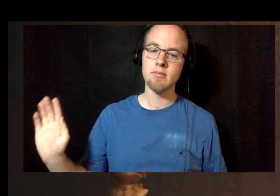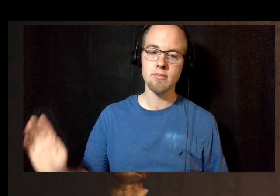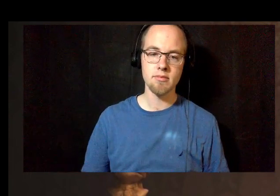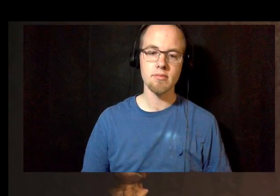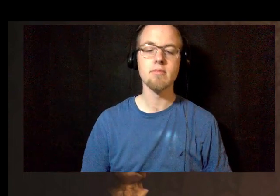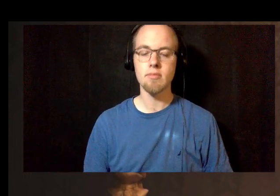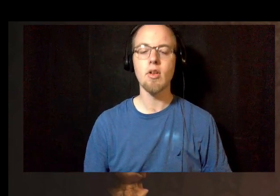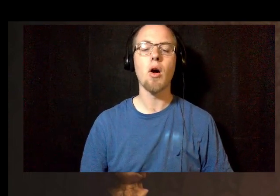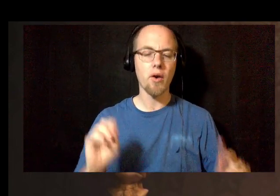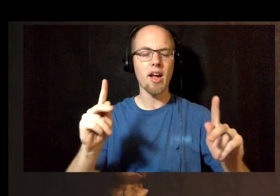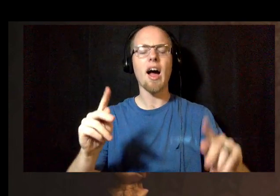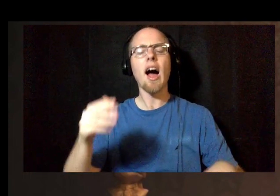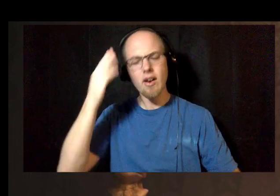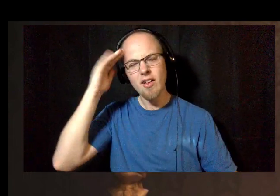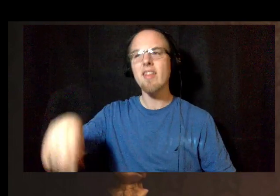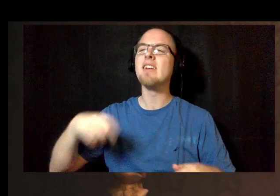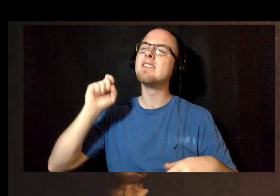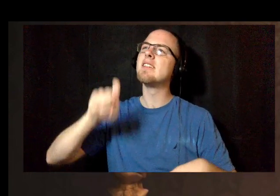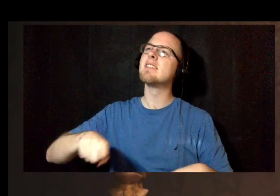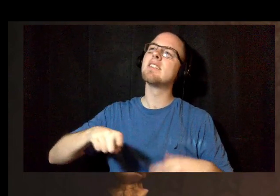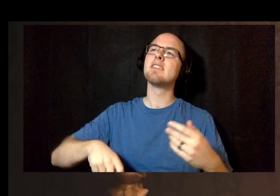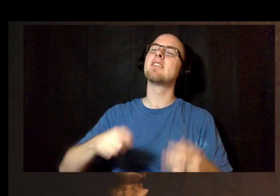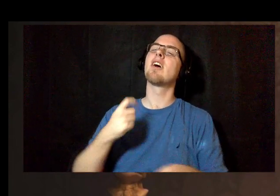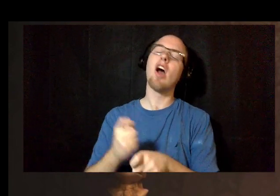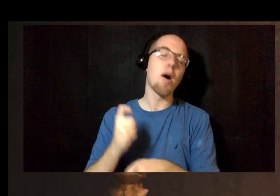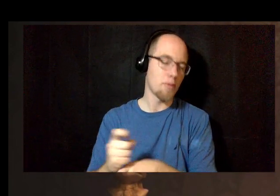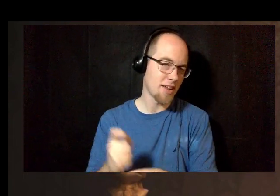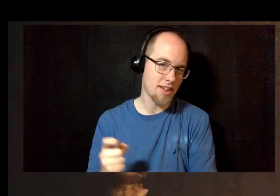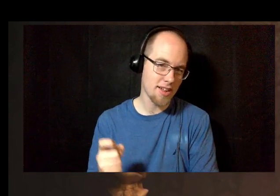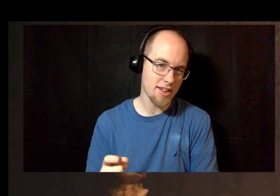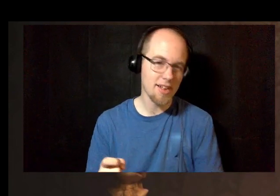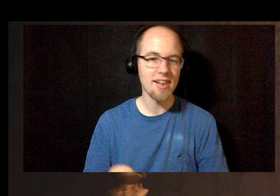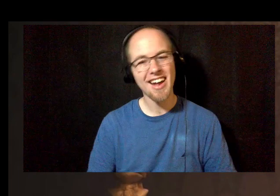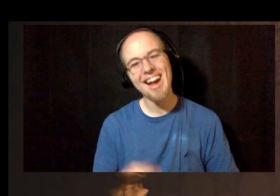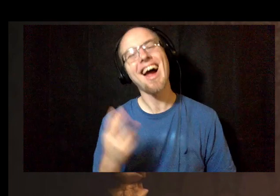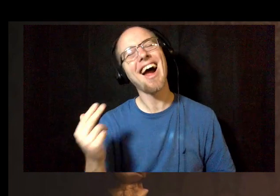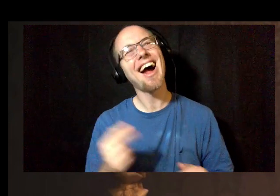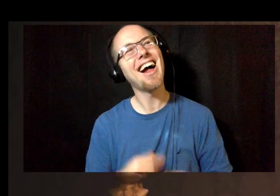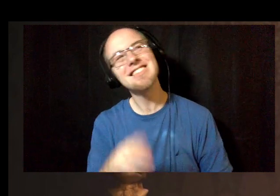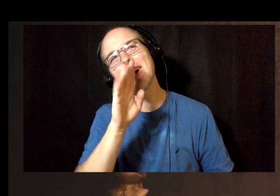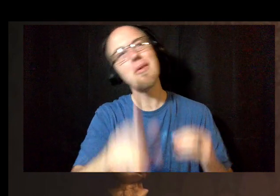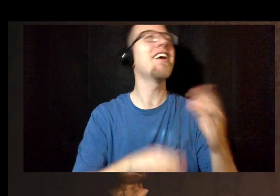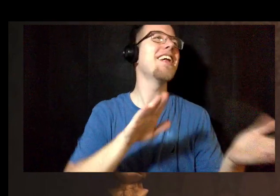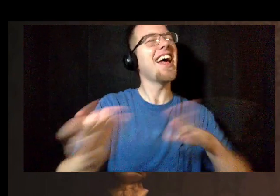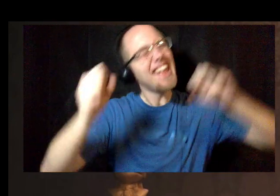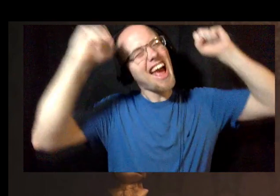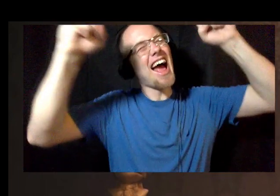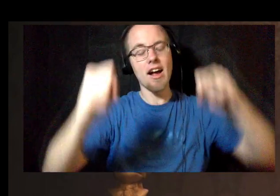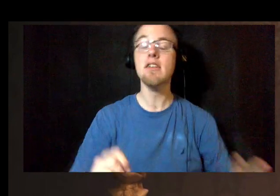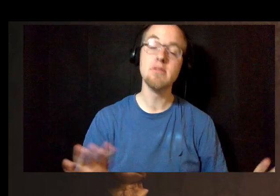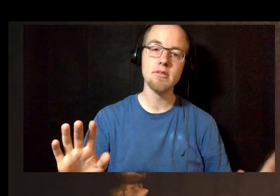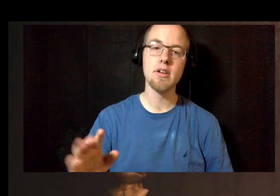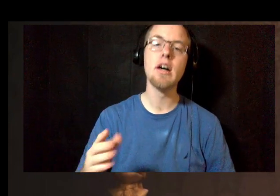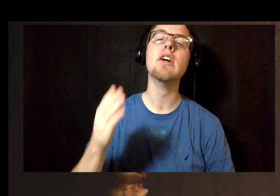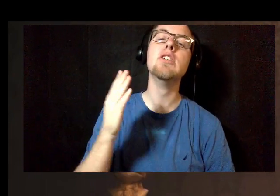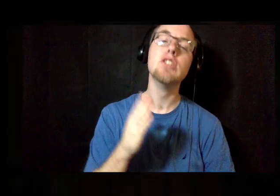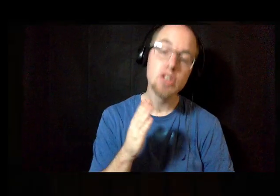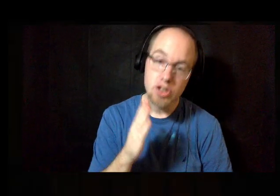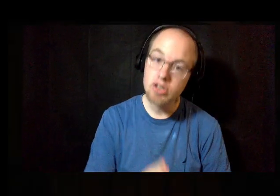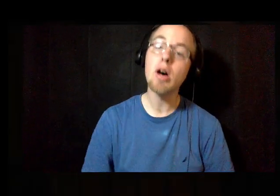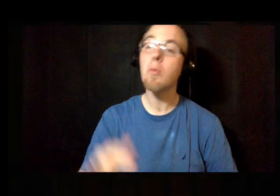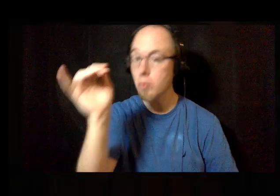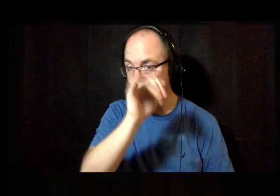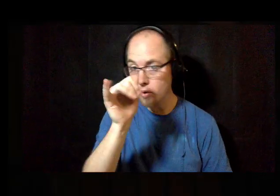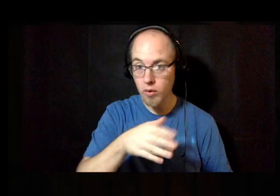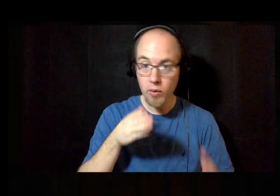Look, I know this was billed as a comedy, but let's talk about death. Woo! There are some pretty fucking ridiculous ways to die,